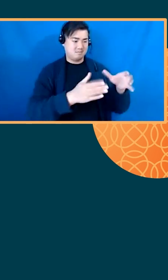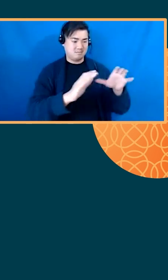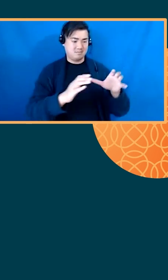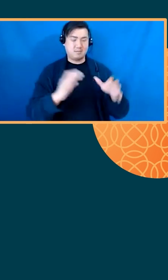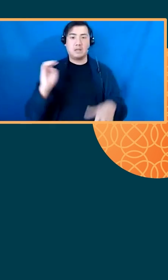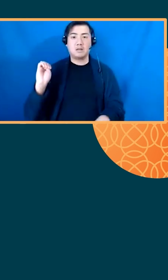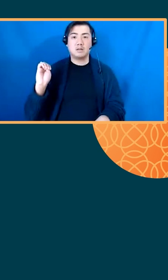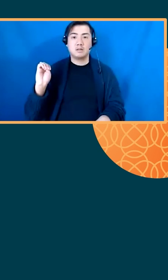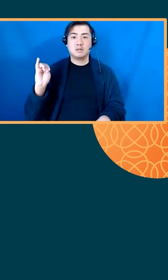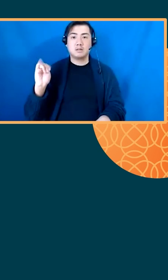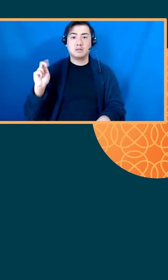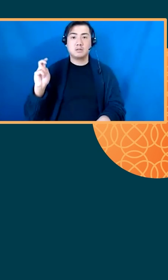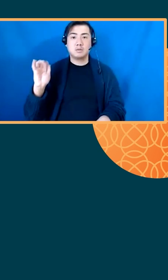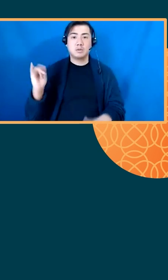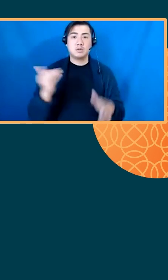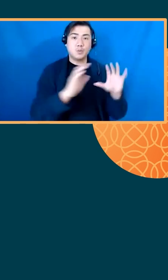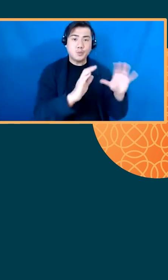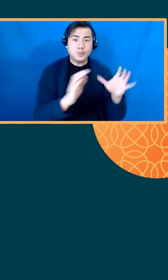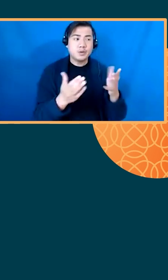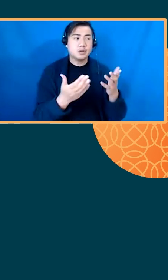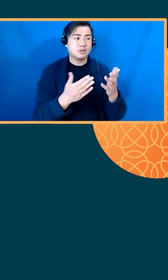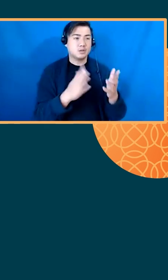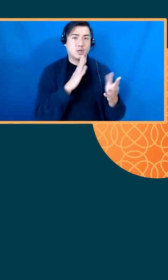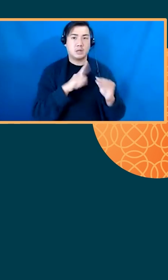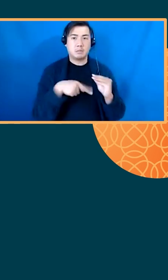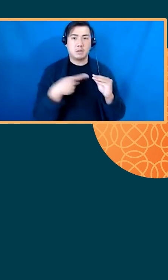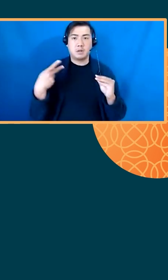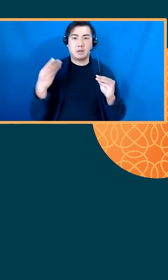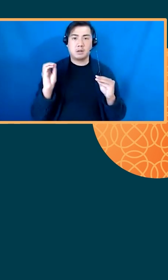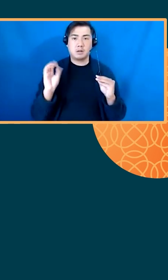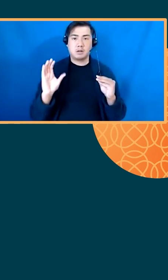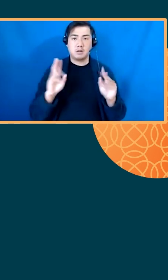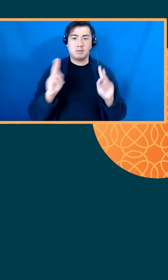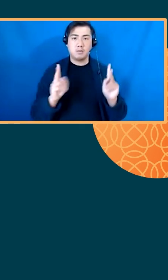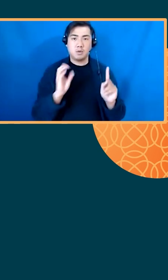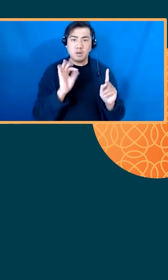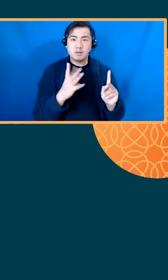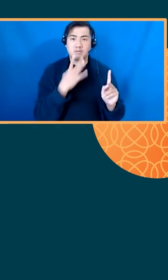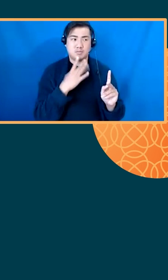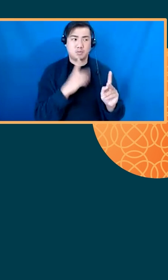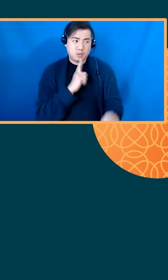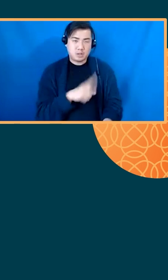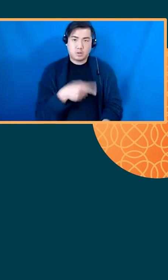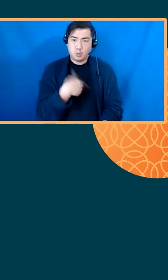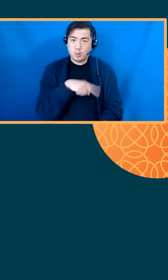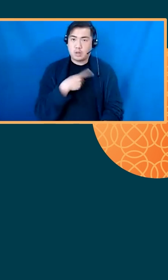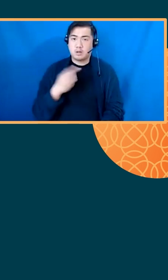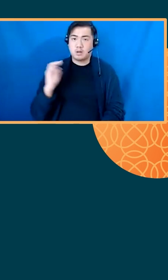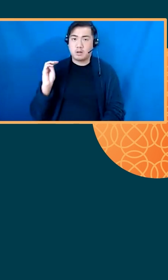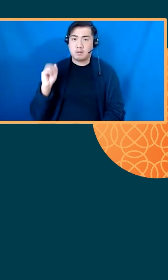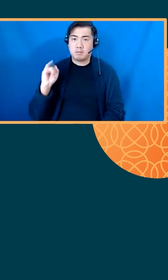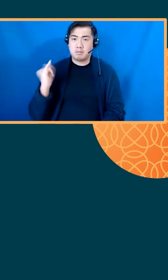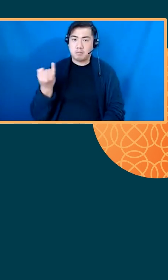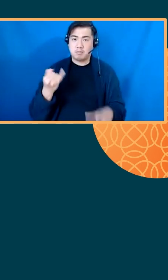about people of color, it's the majority around the globe.